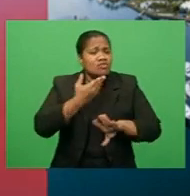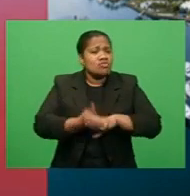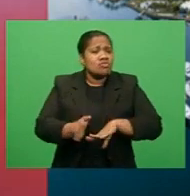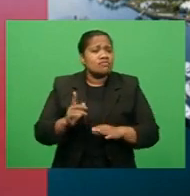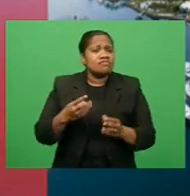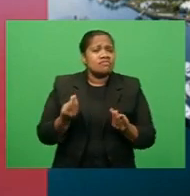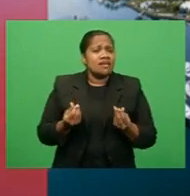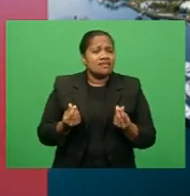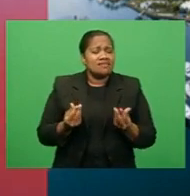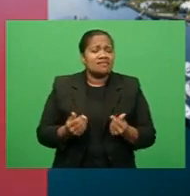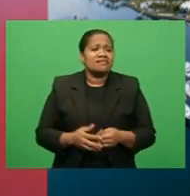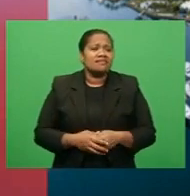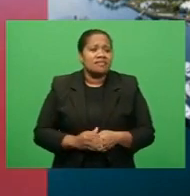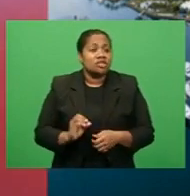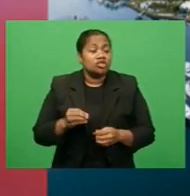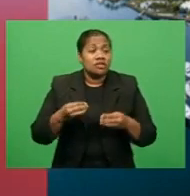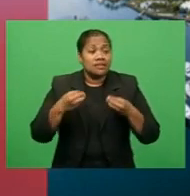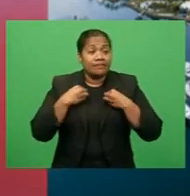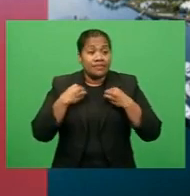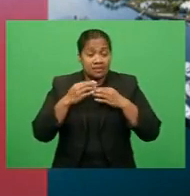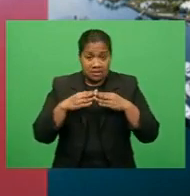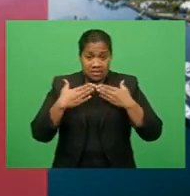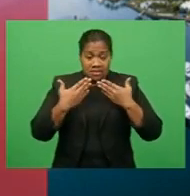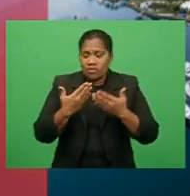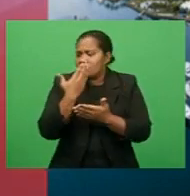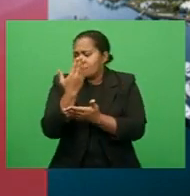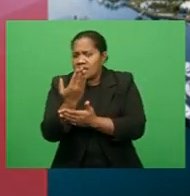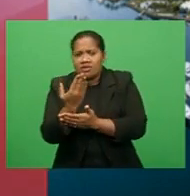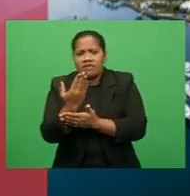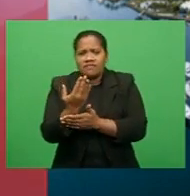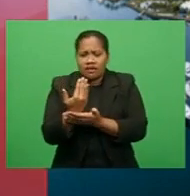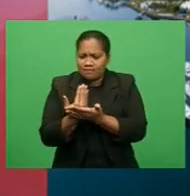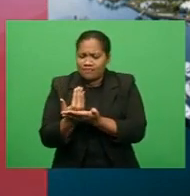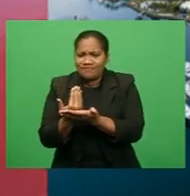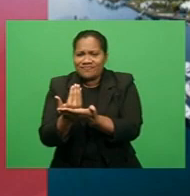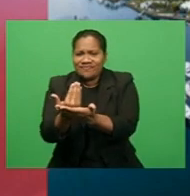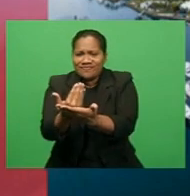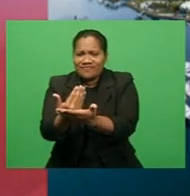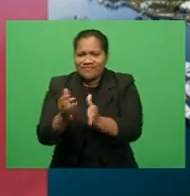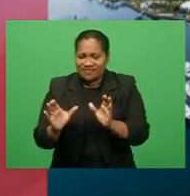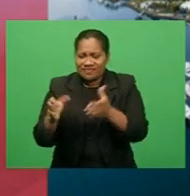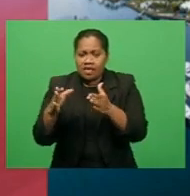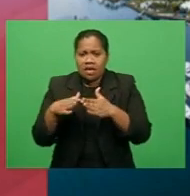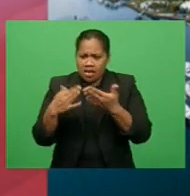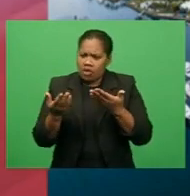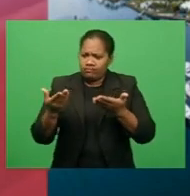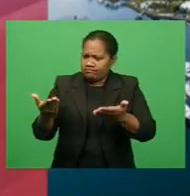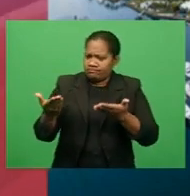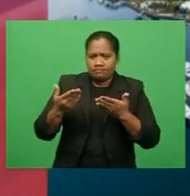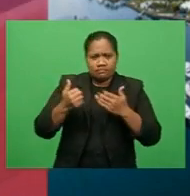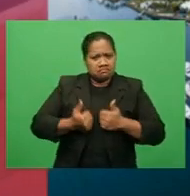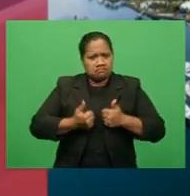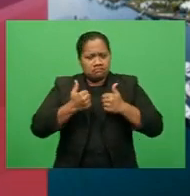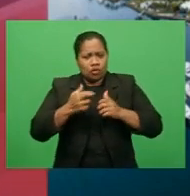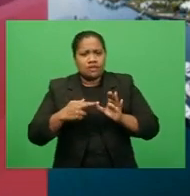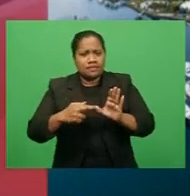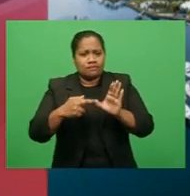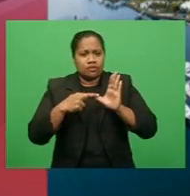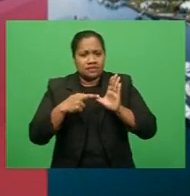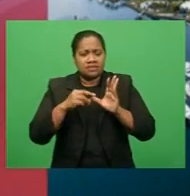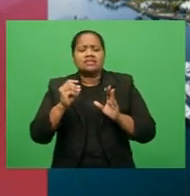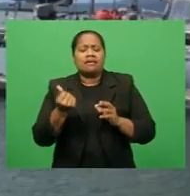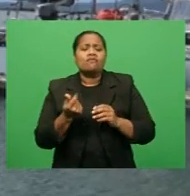are dependent entirely on the yachting industry, we've seen a lot of them come back with positive responses. Some have employed additional